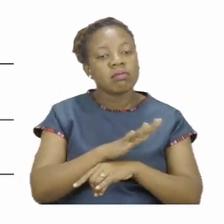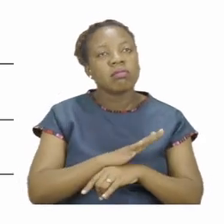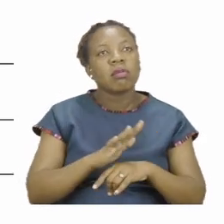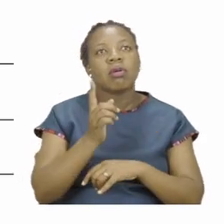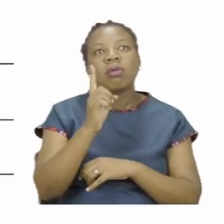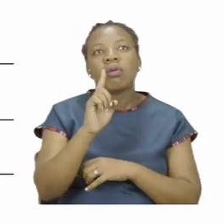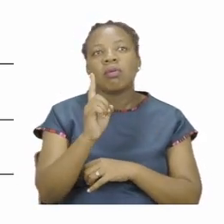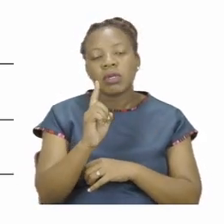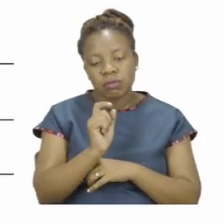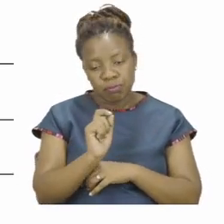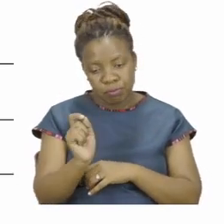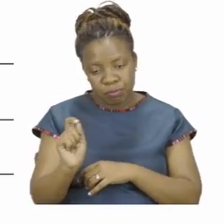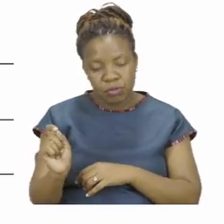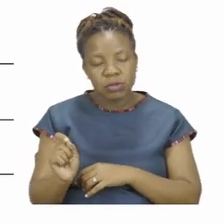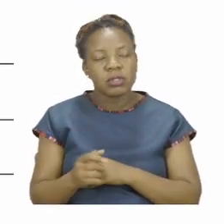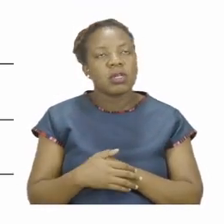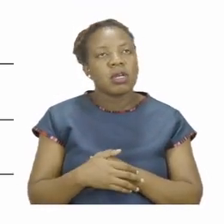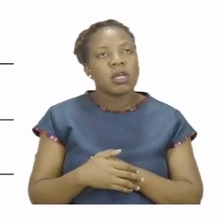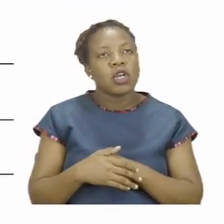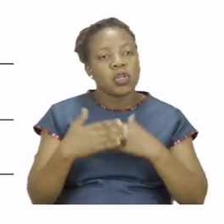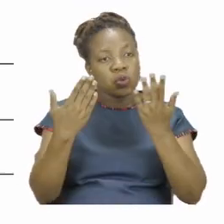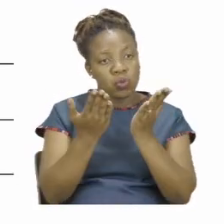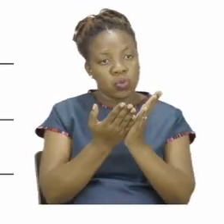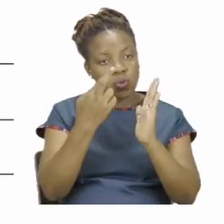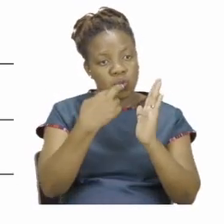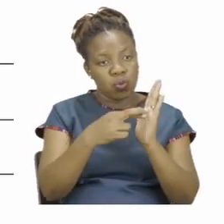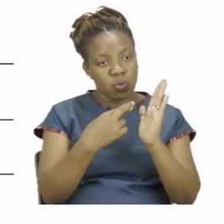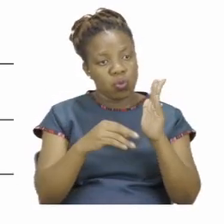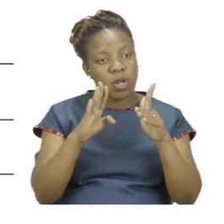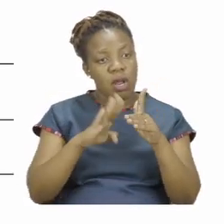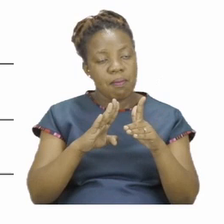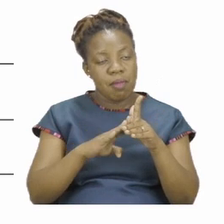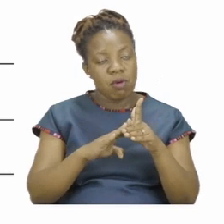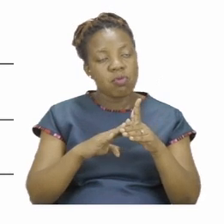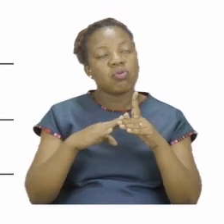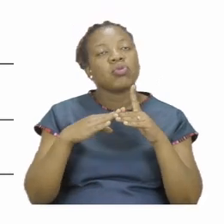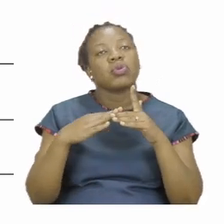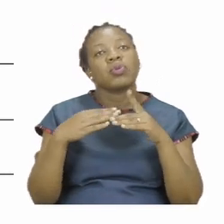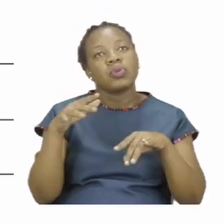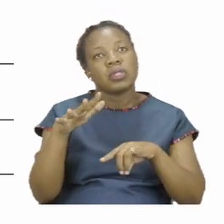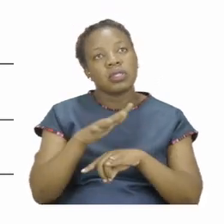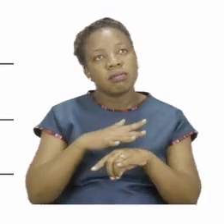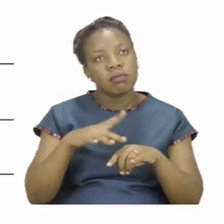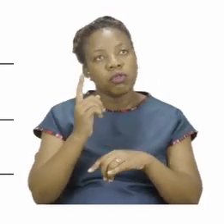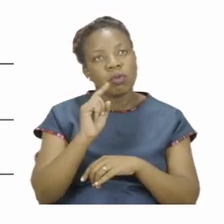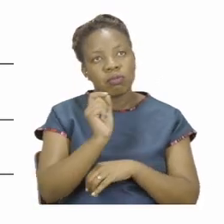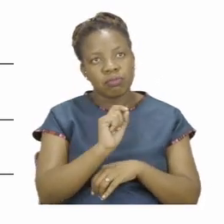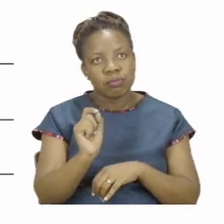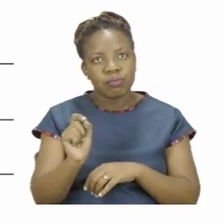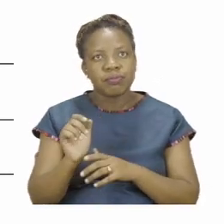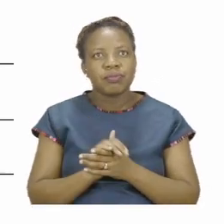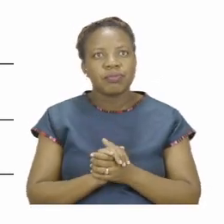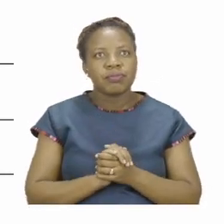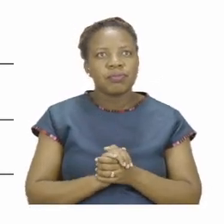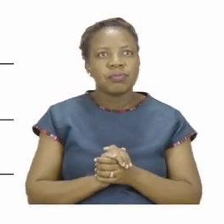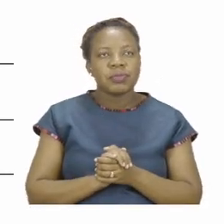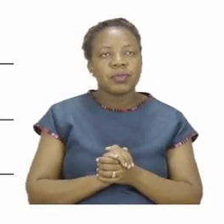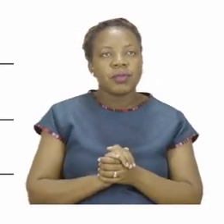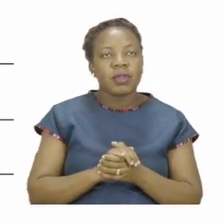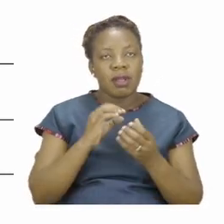animals. Number 5 says, did Mary break a rule at school? Yes or